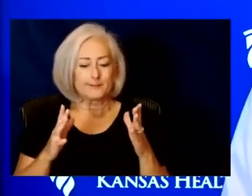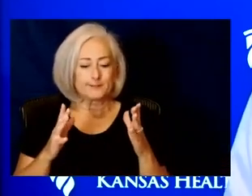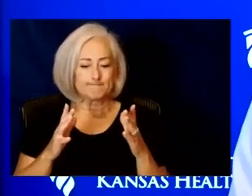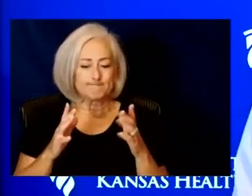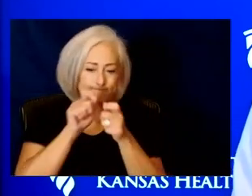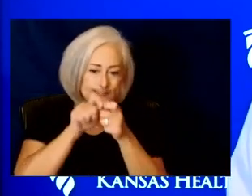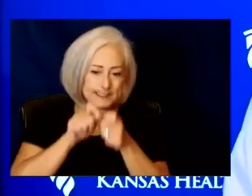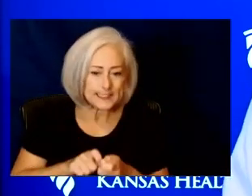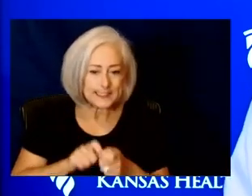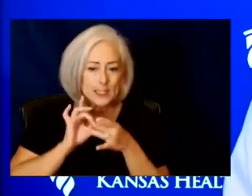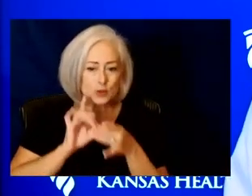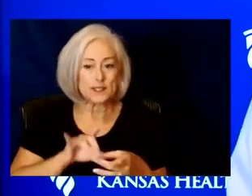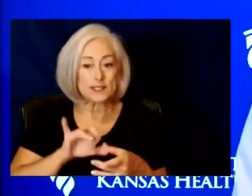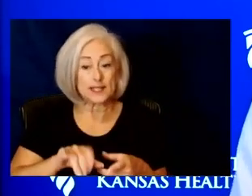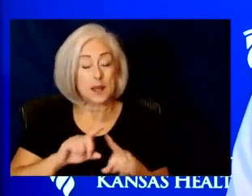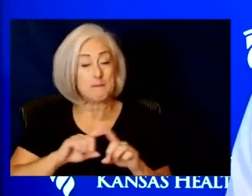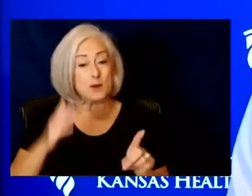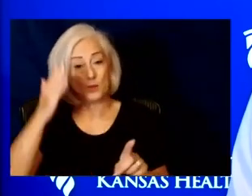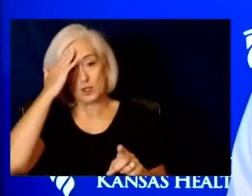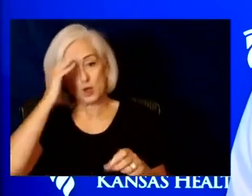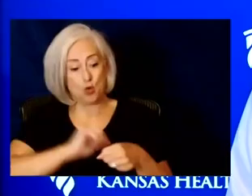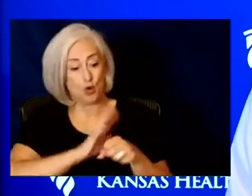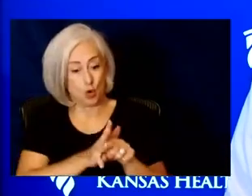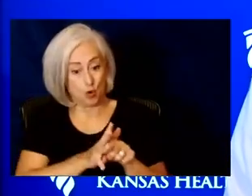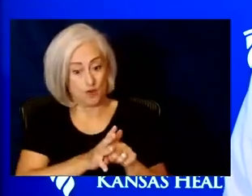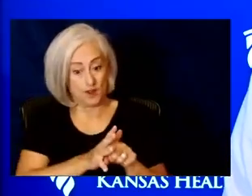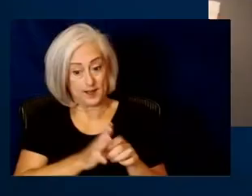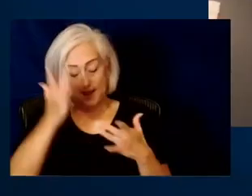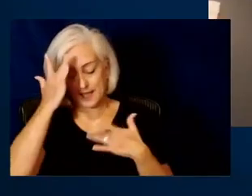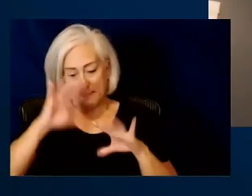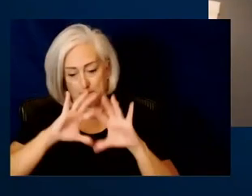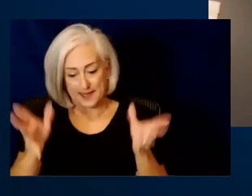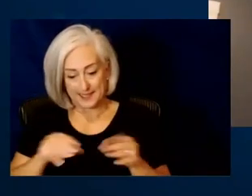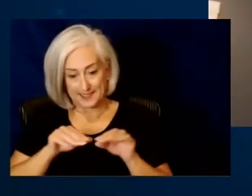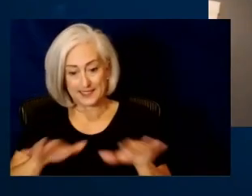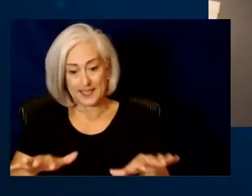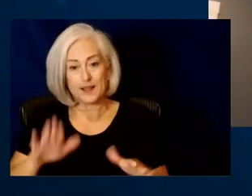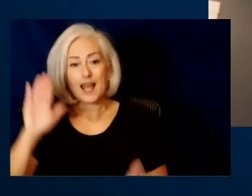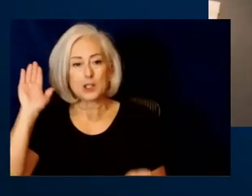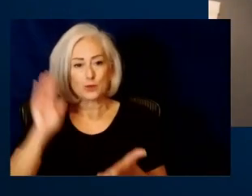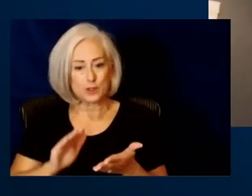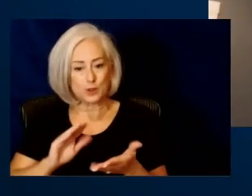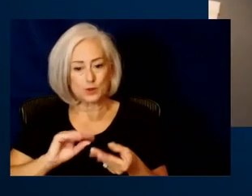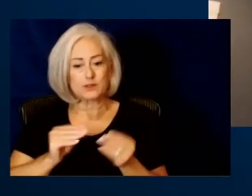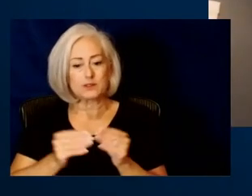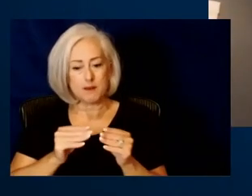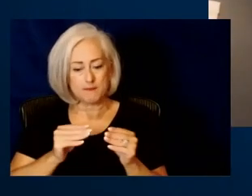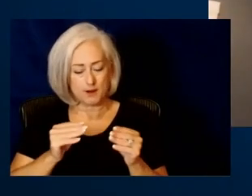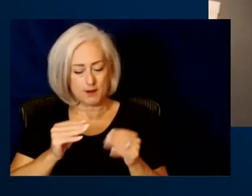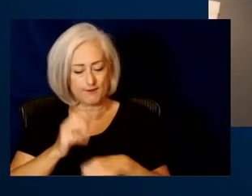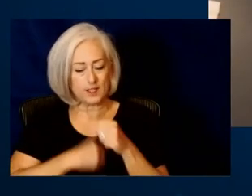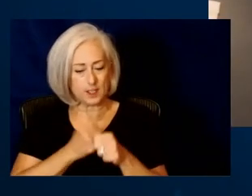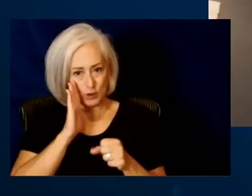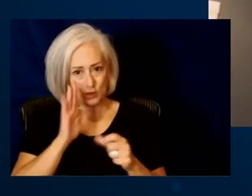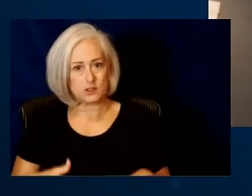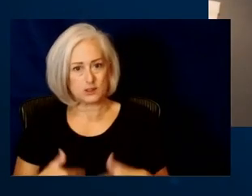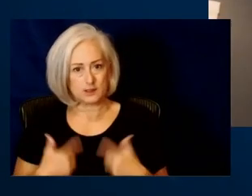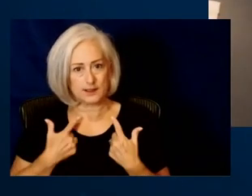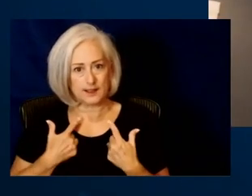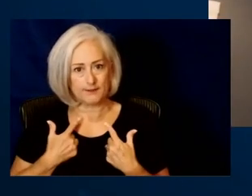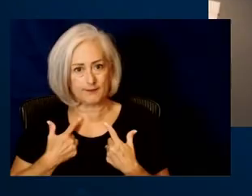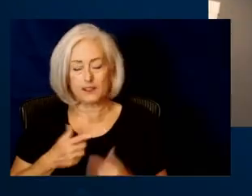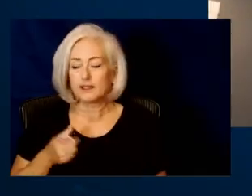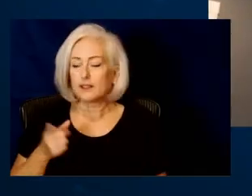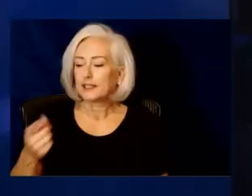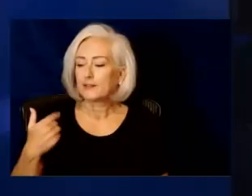that COVID and the pandemic in general has decreased life expectancy. Yeah, and people ask why if you have more economically challenging circumstances. Yep. First